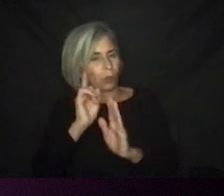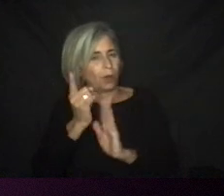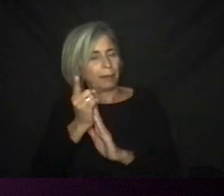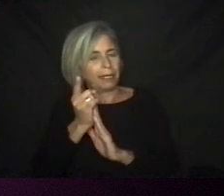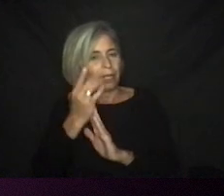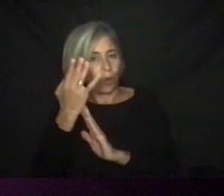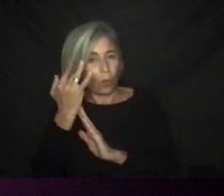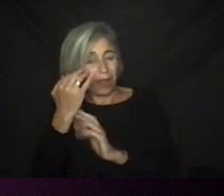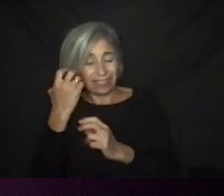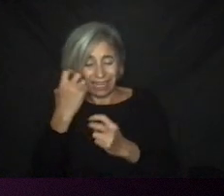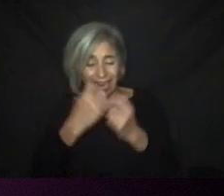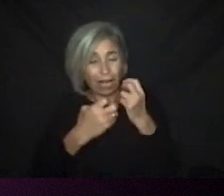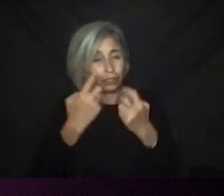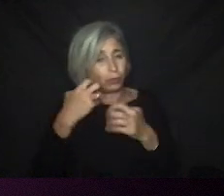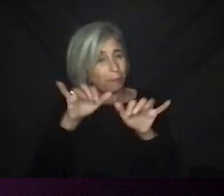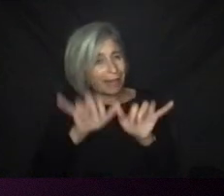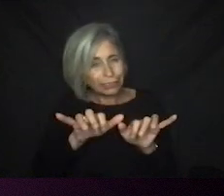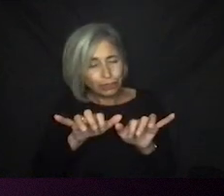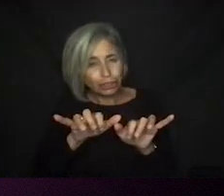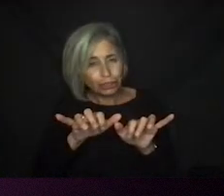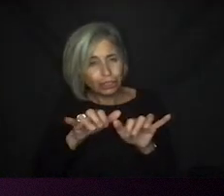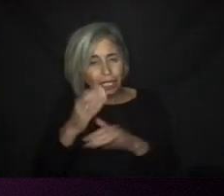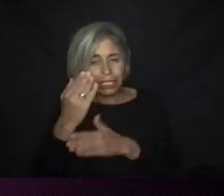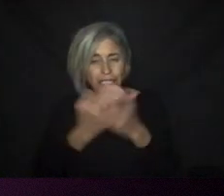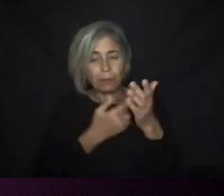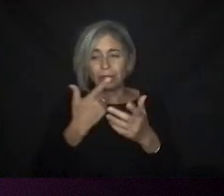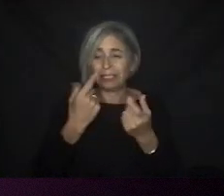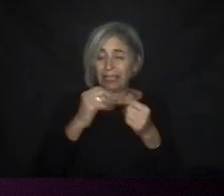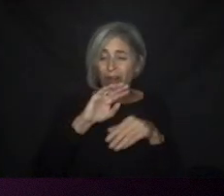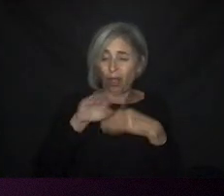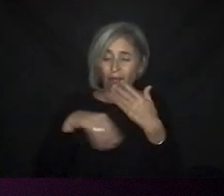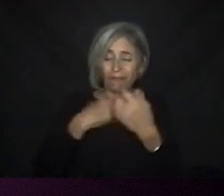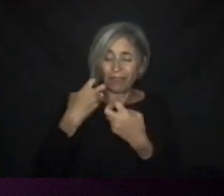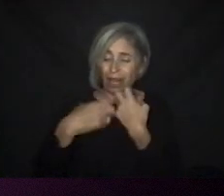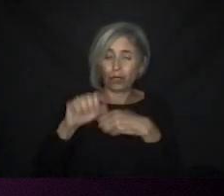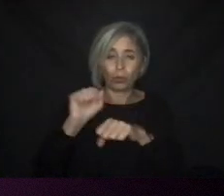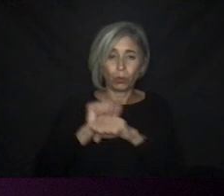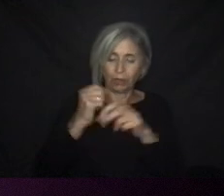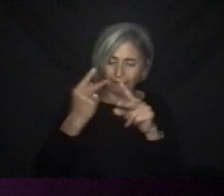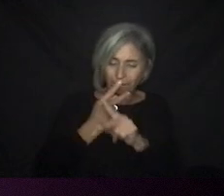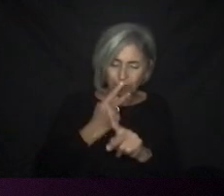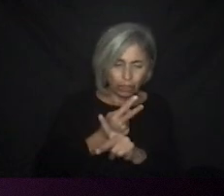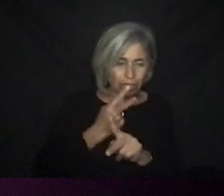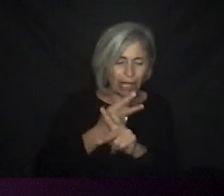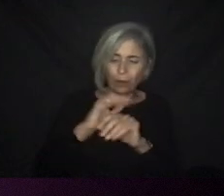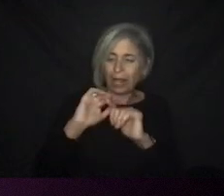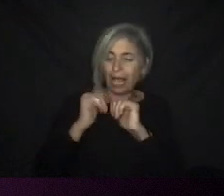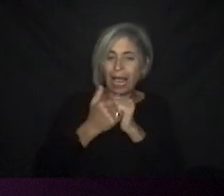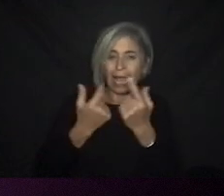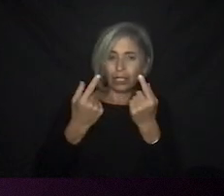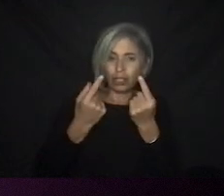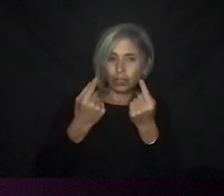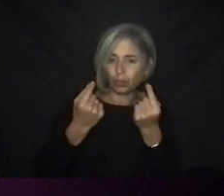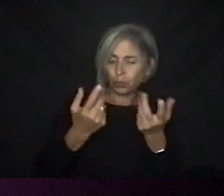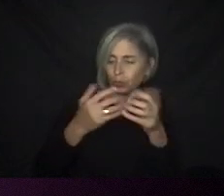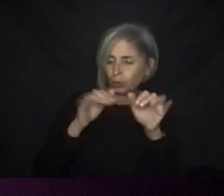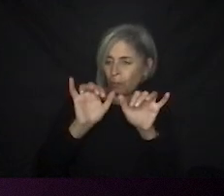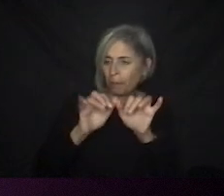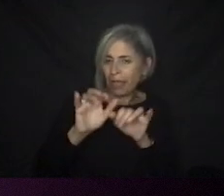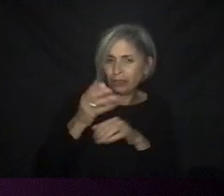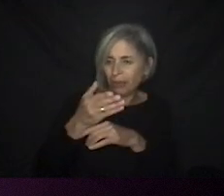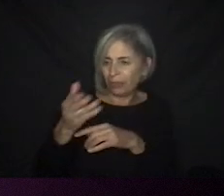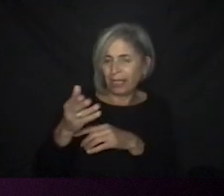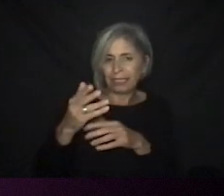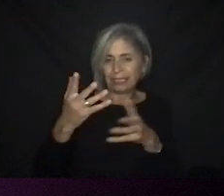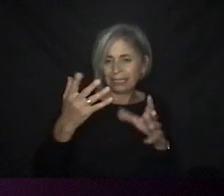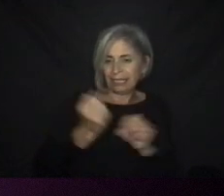it's because it's harder to measure. Somebody's done the hard work and figured out how to measure things and